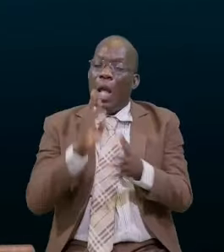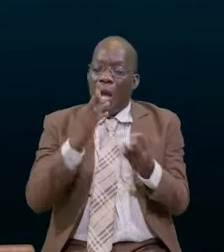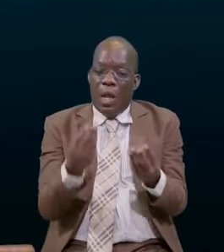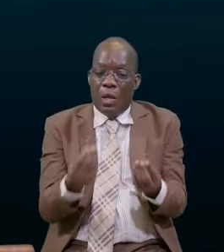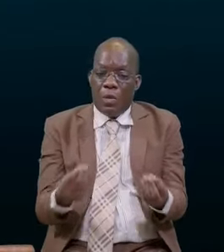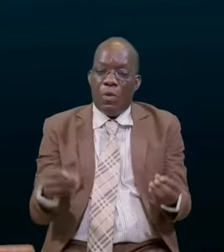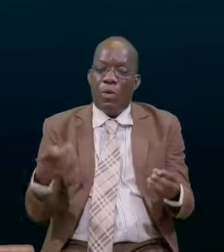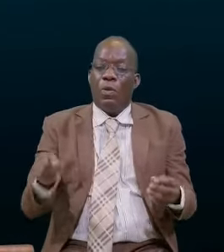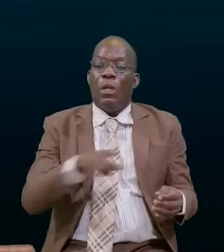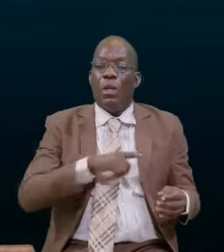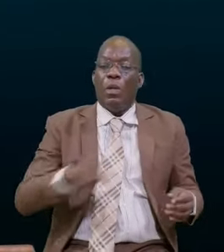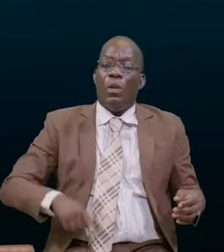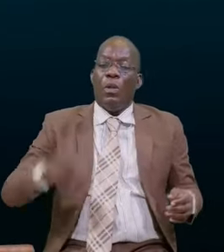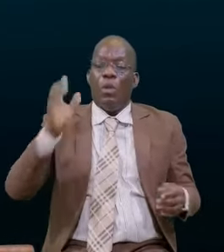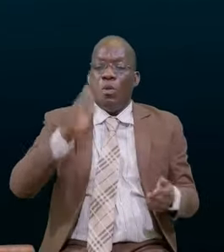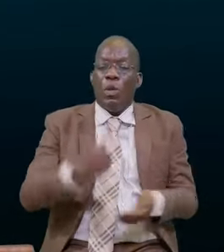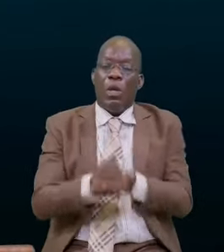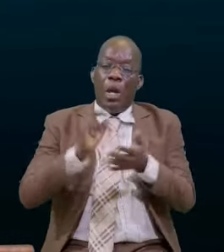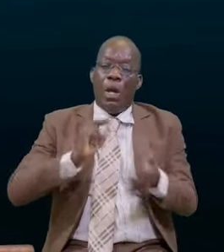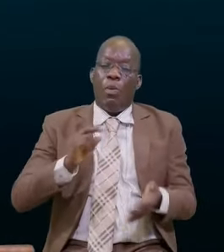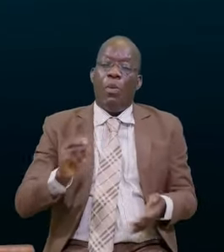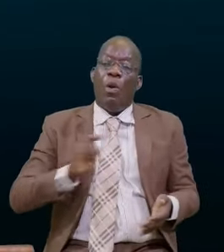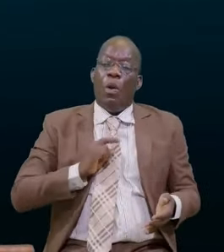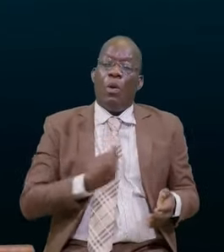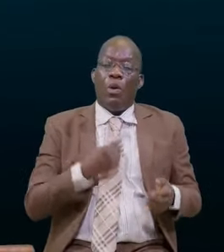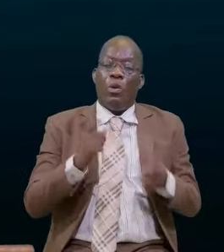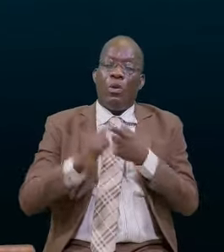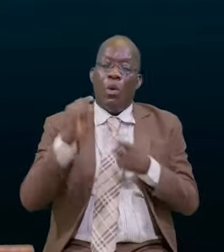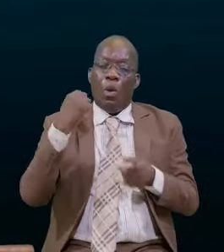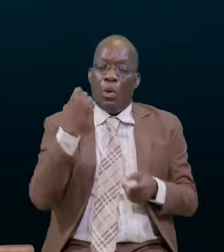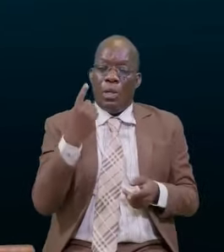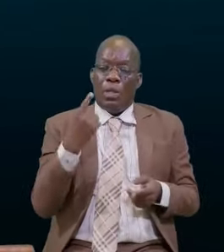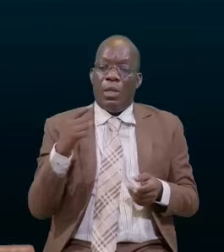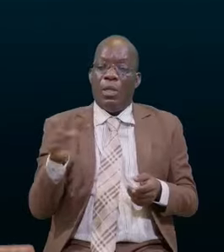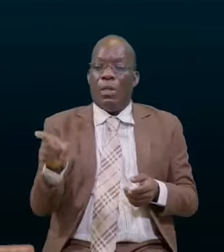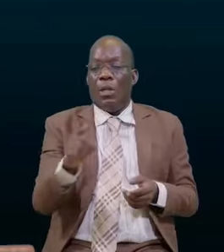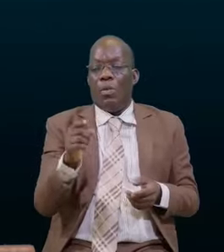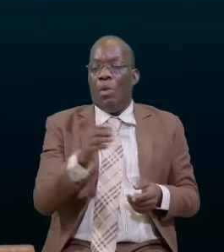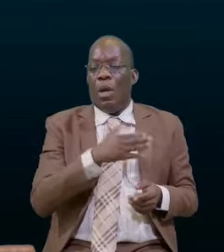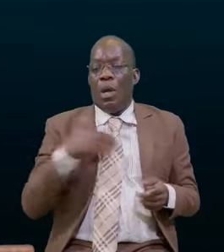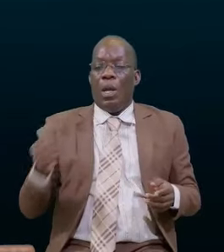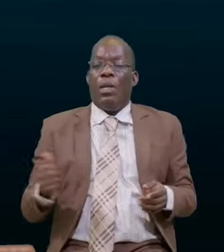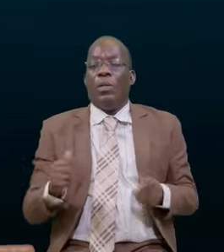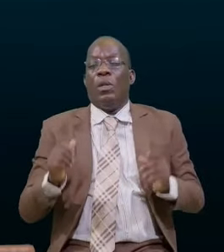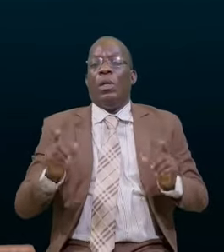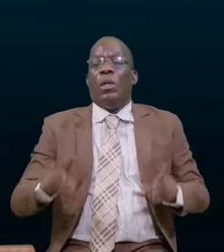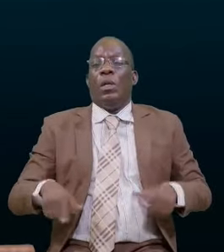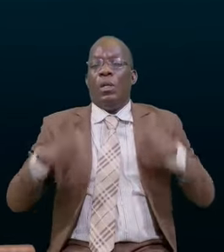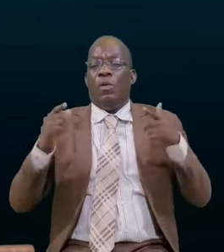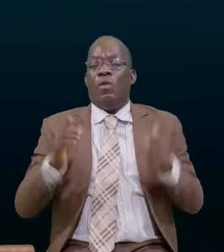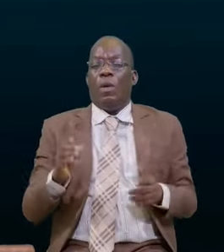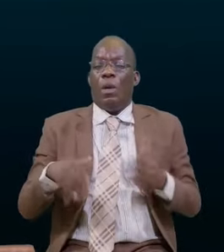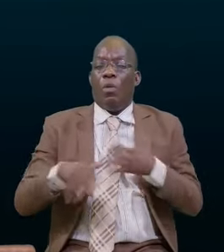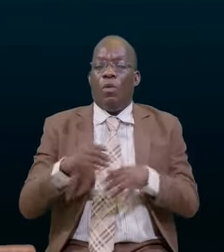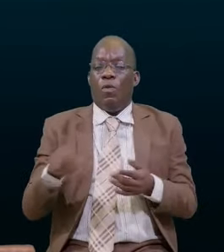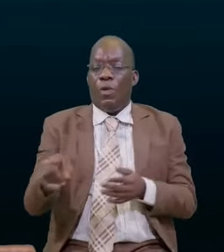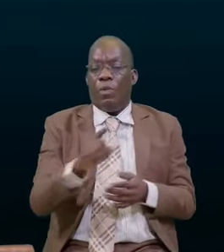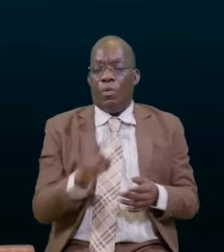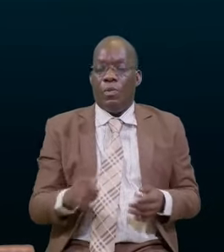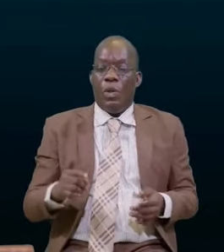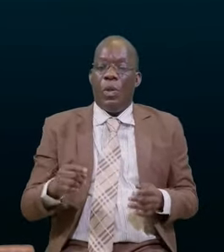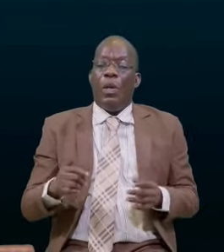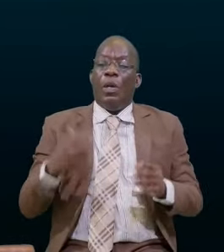to discover them and get us deliver from them we are going to look at this subject from these three perspectives number